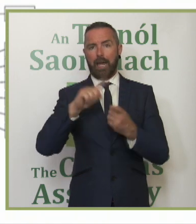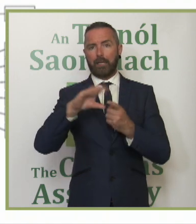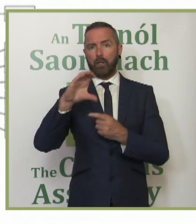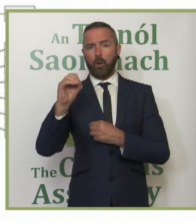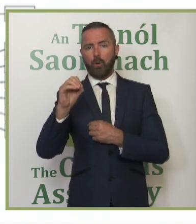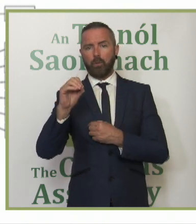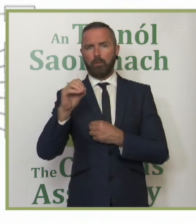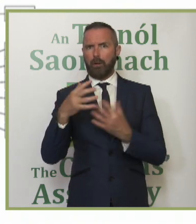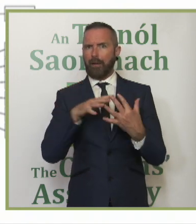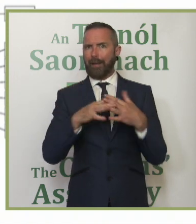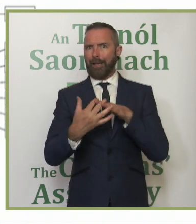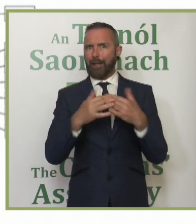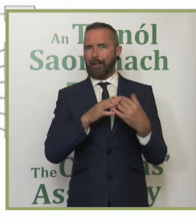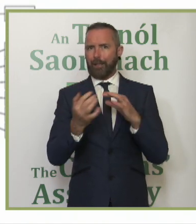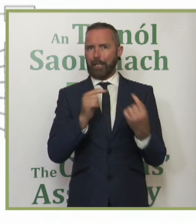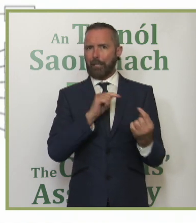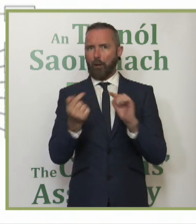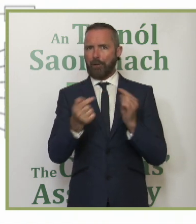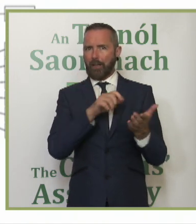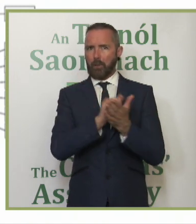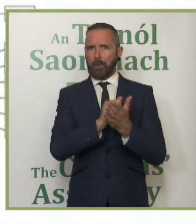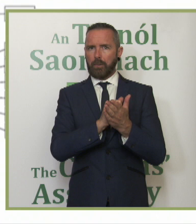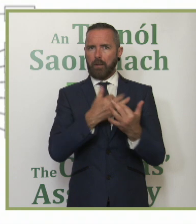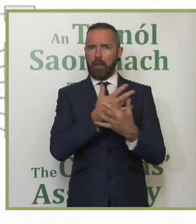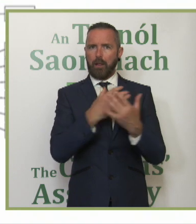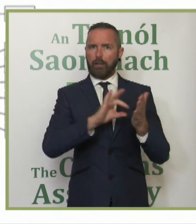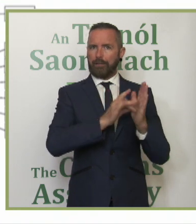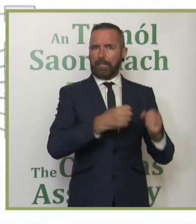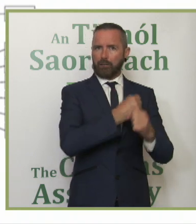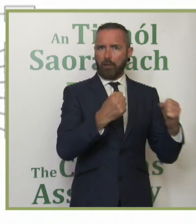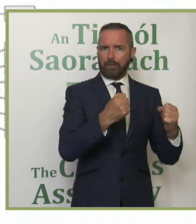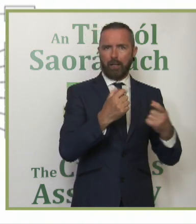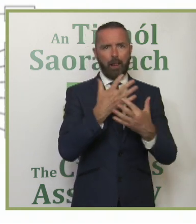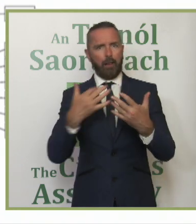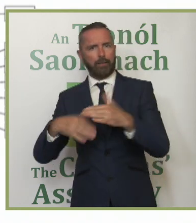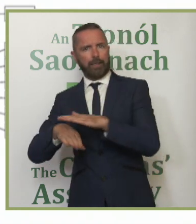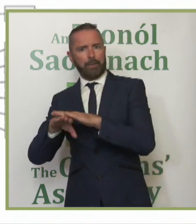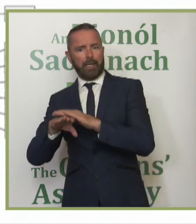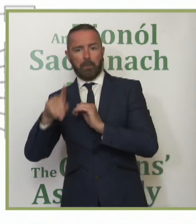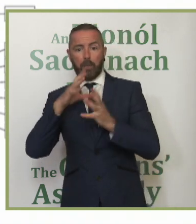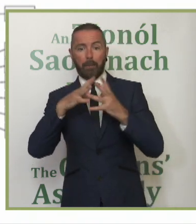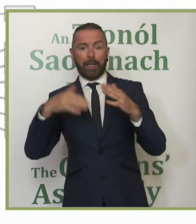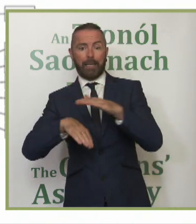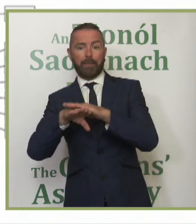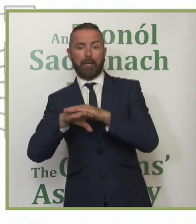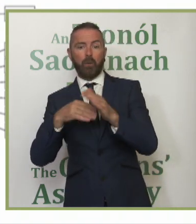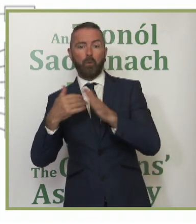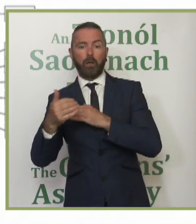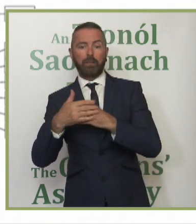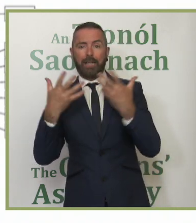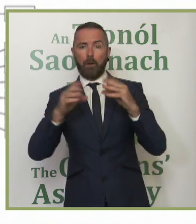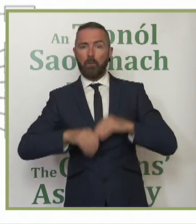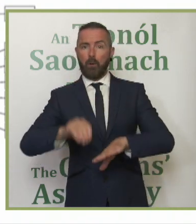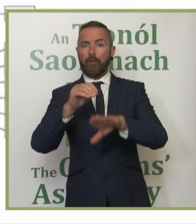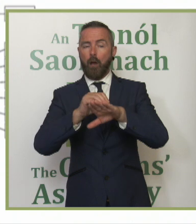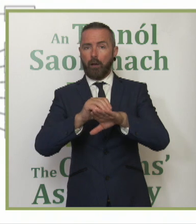paper. Lots of key strengths, lots of limitations. I think the biggest limitation being that Paul says we've moved on in